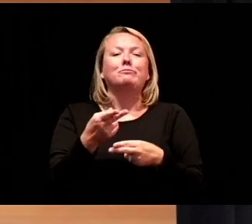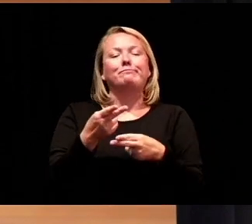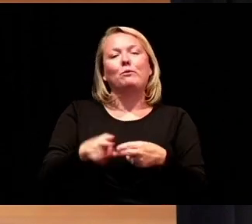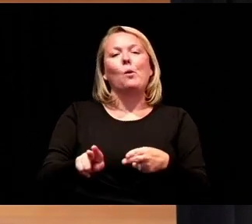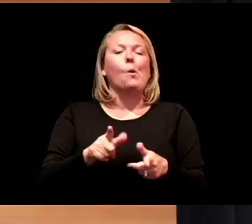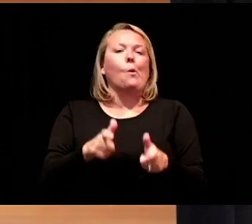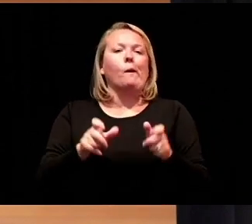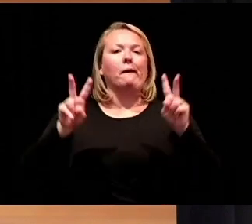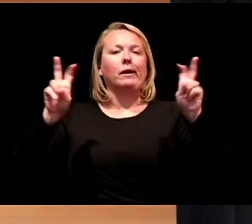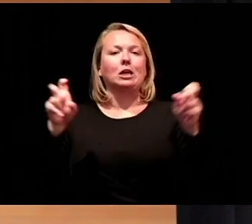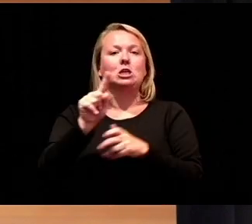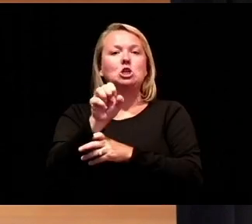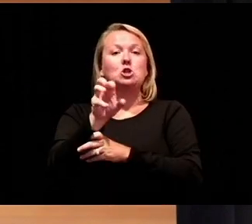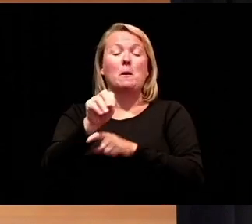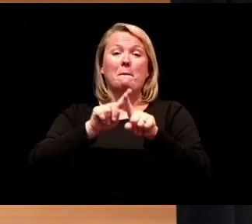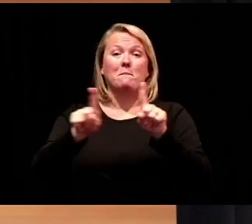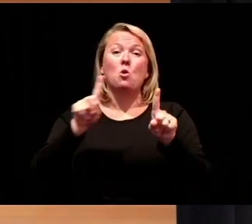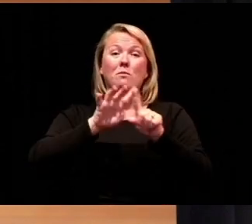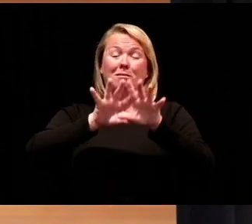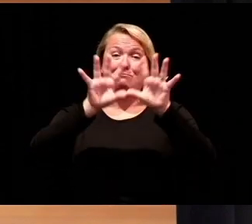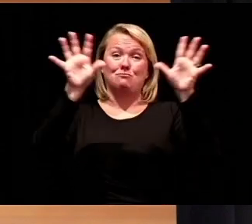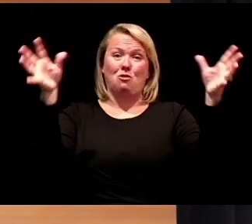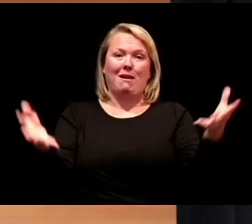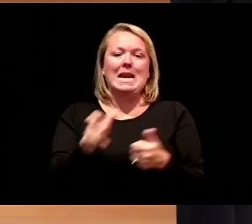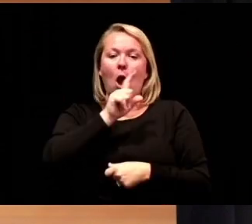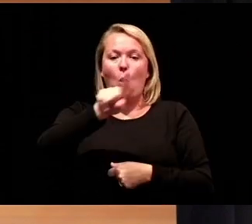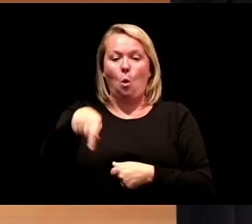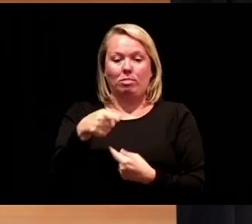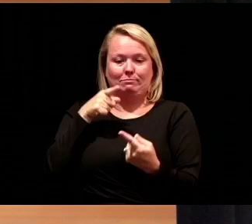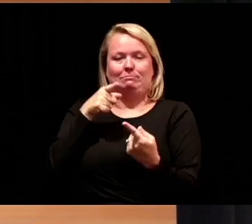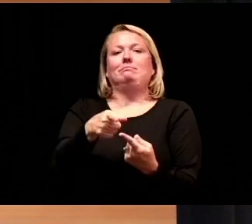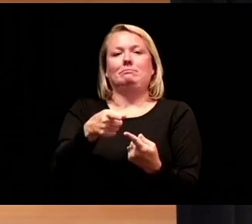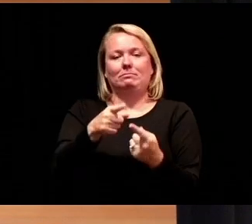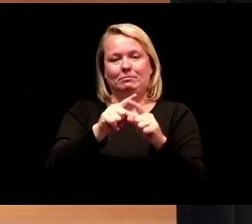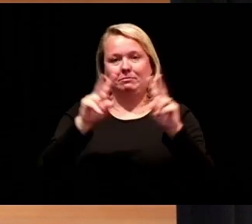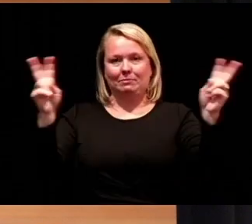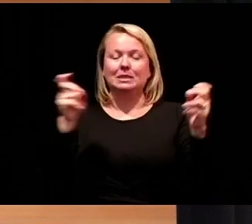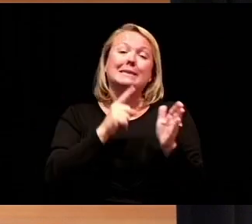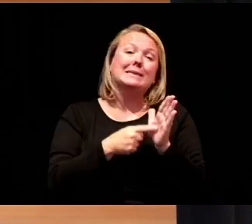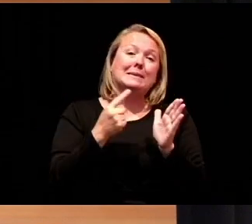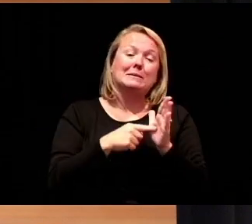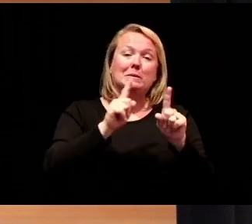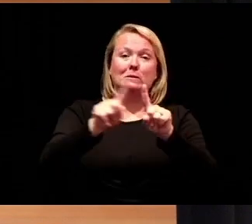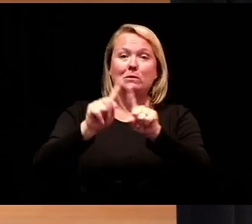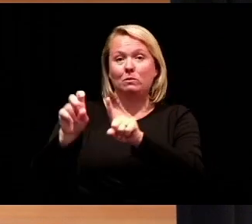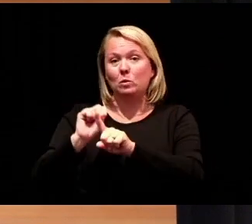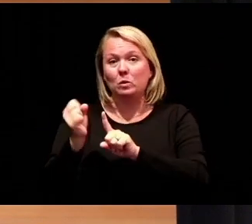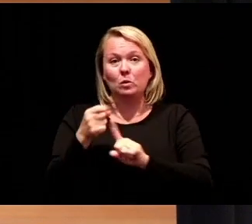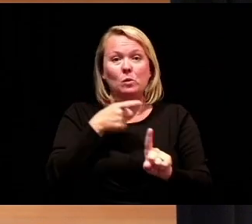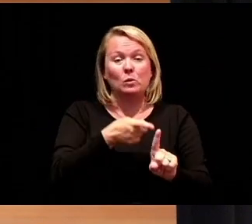don't have that. People who are merely arrested and never charged. Sometimes people who had the